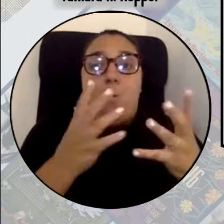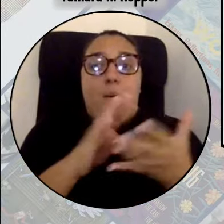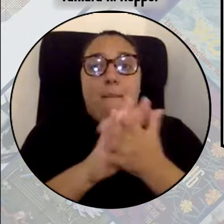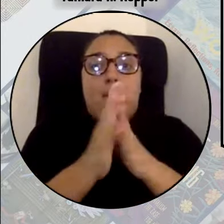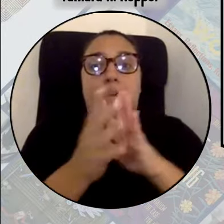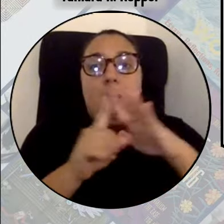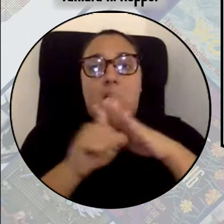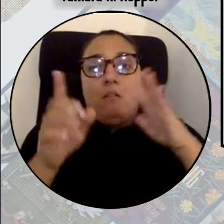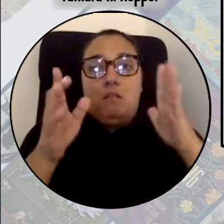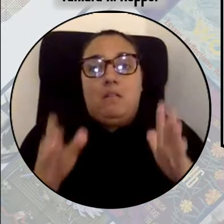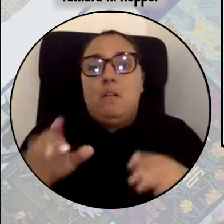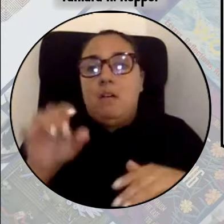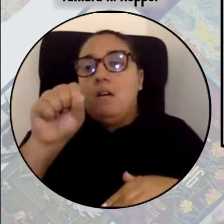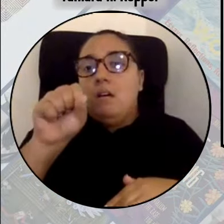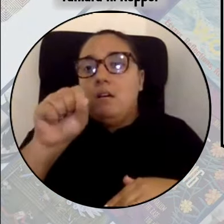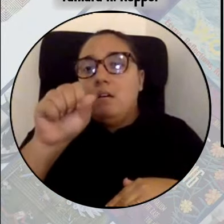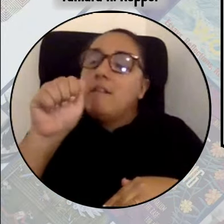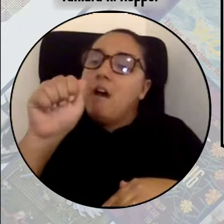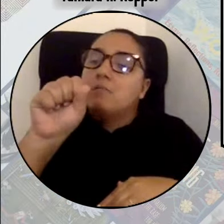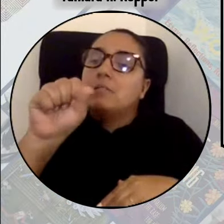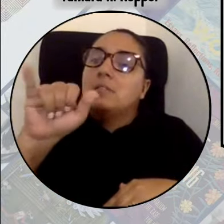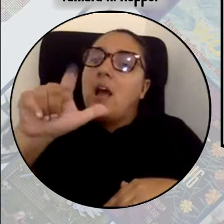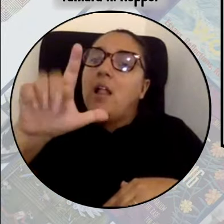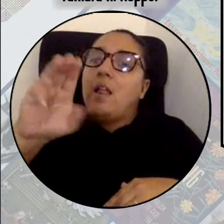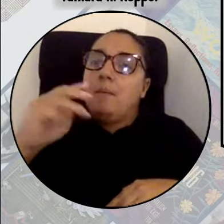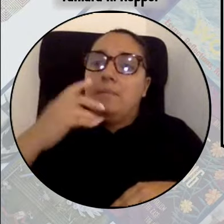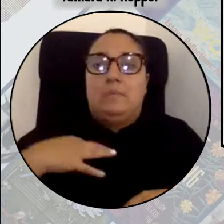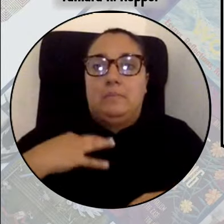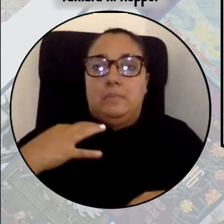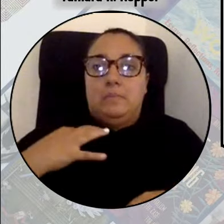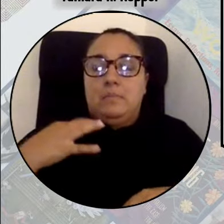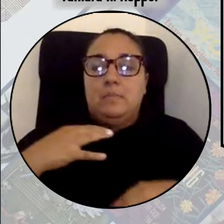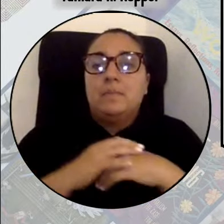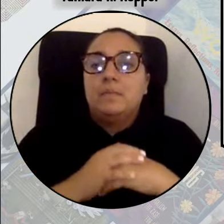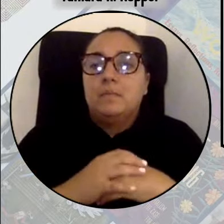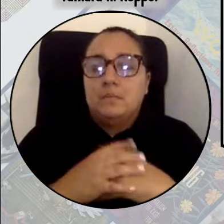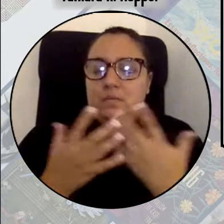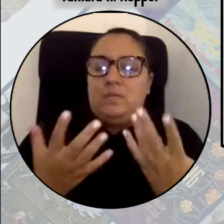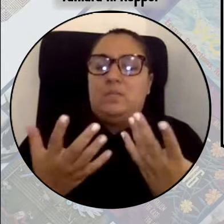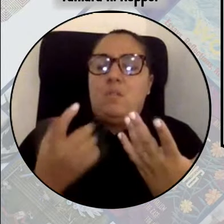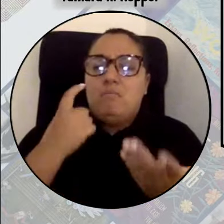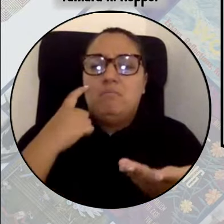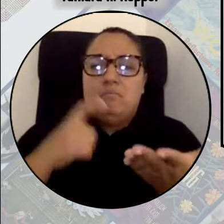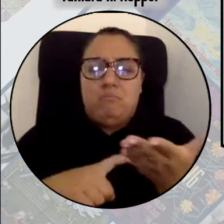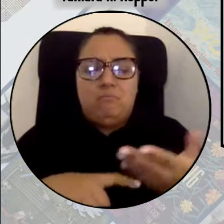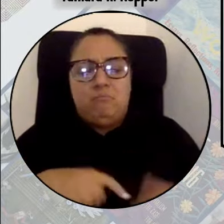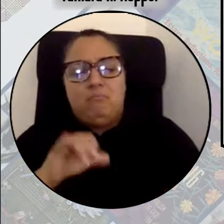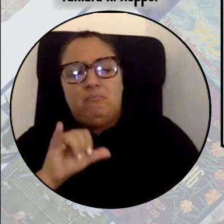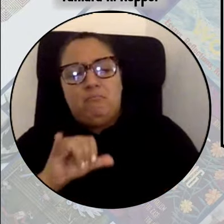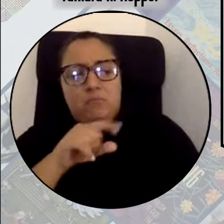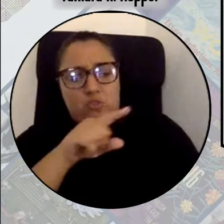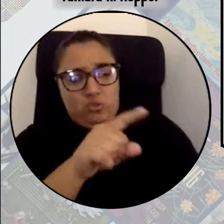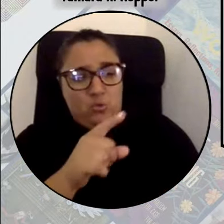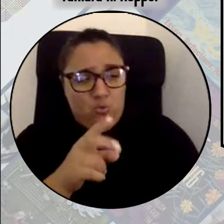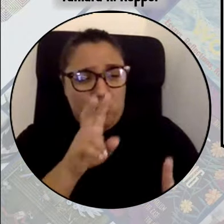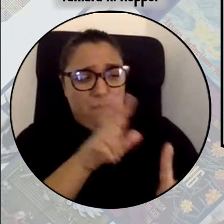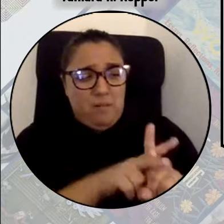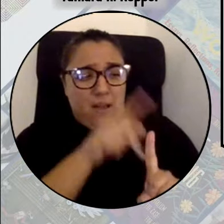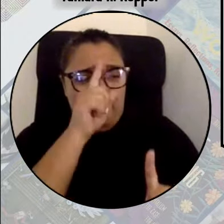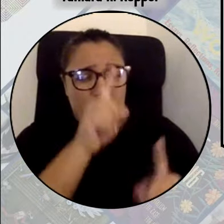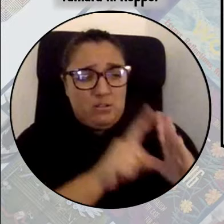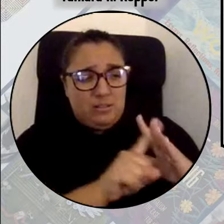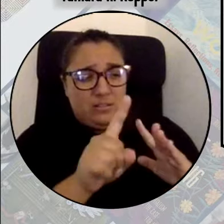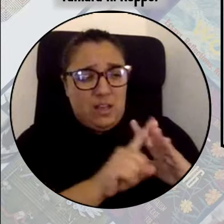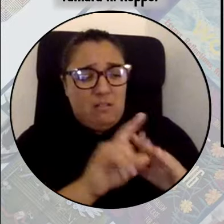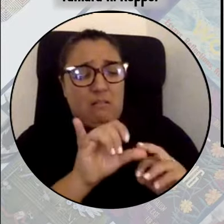right? And so some of the racist images that we're seeing are of these immigrants trying to get asylum. But also sometimes they